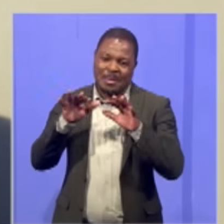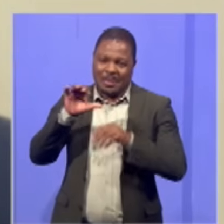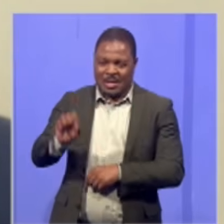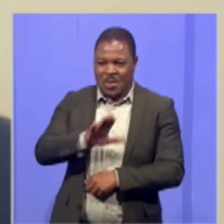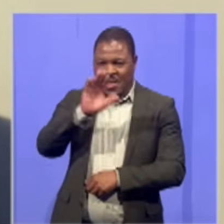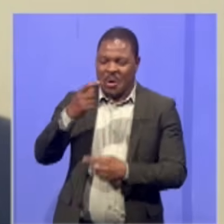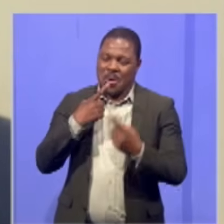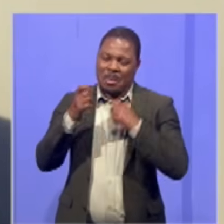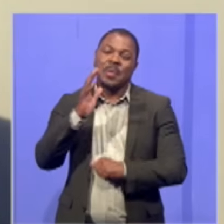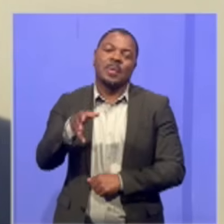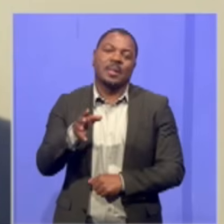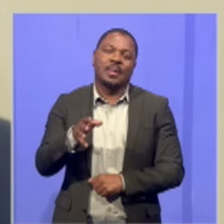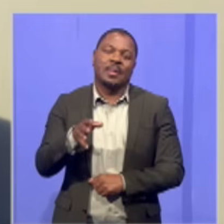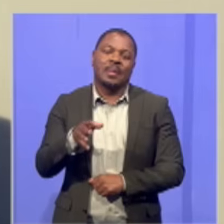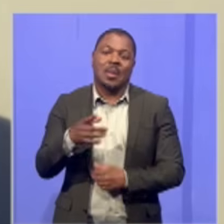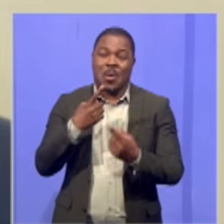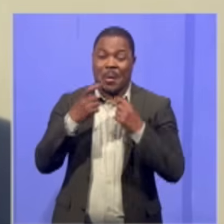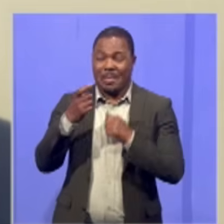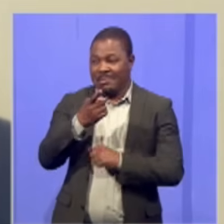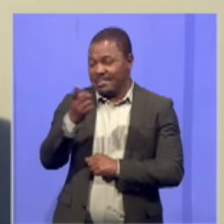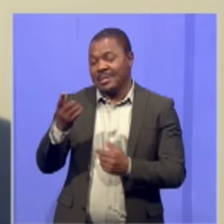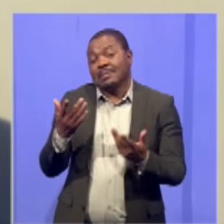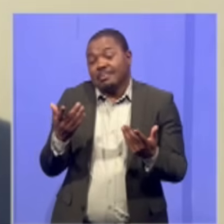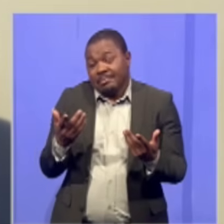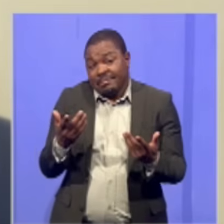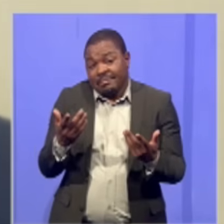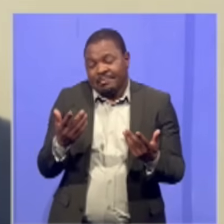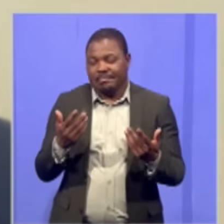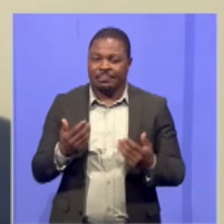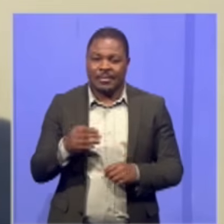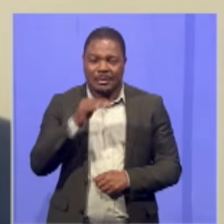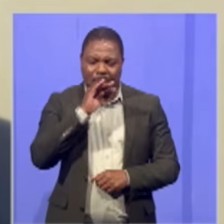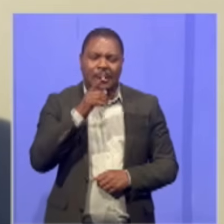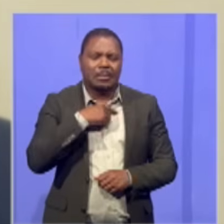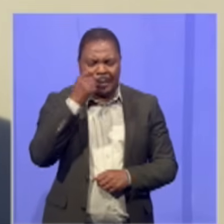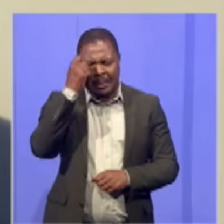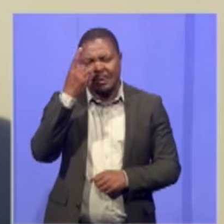ba le ngongoreho, mme ngongoreho ya bona ke ngongoreho e leng hore e a